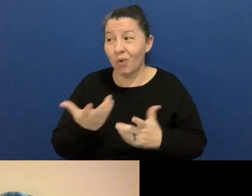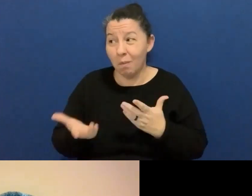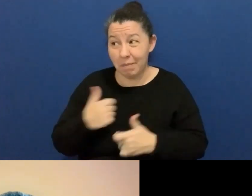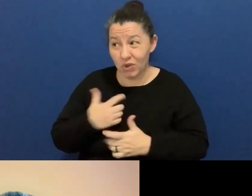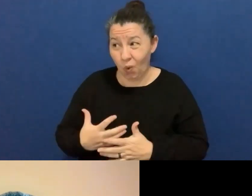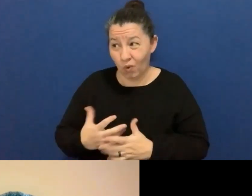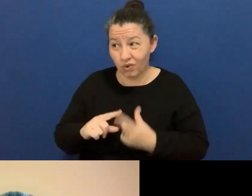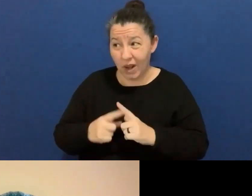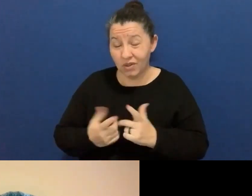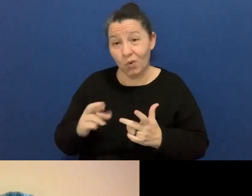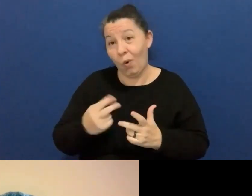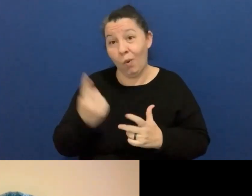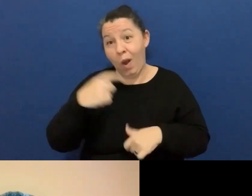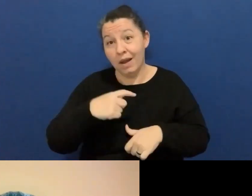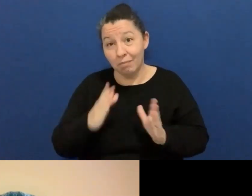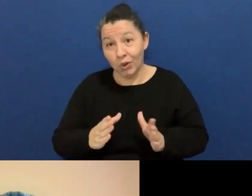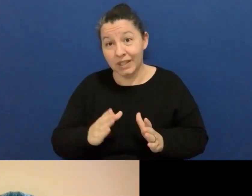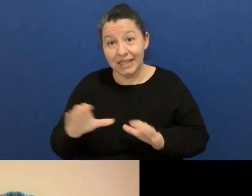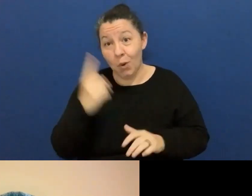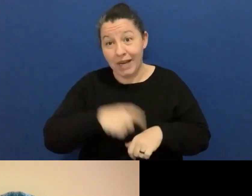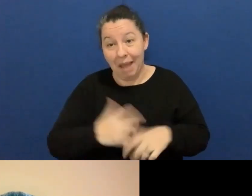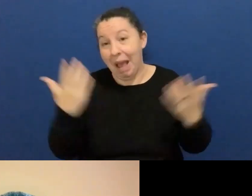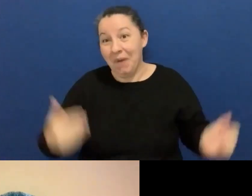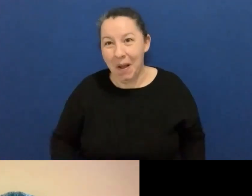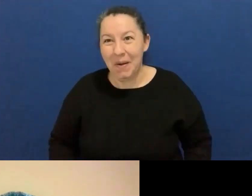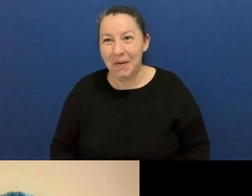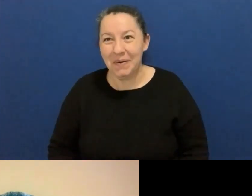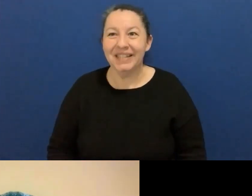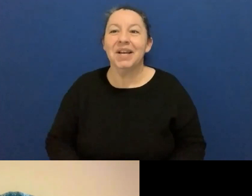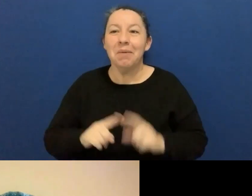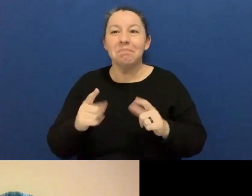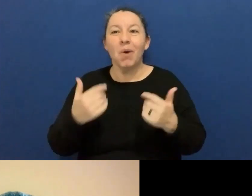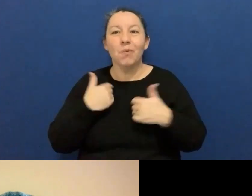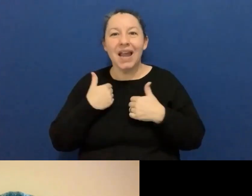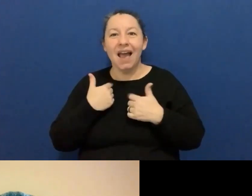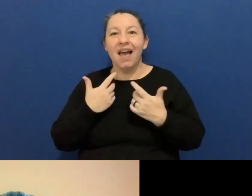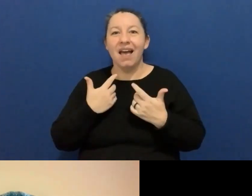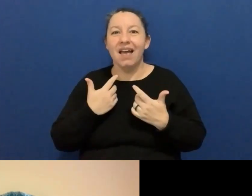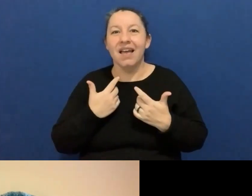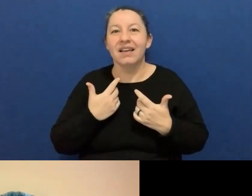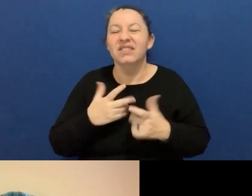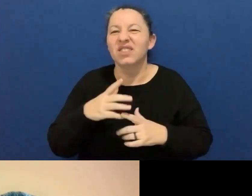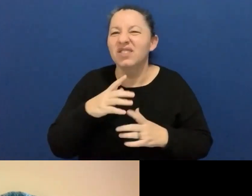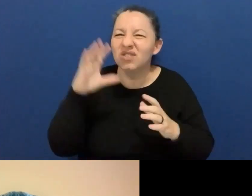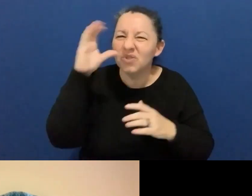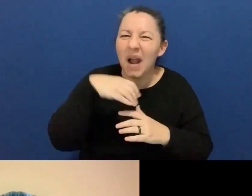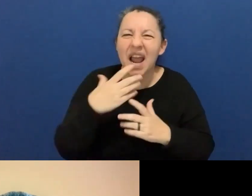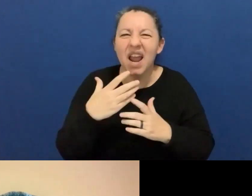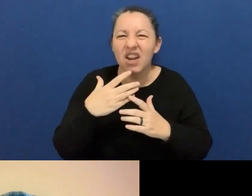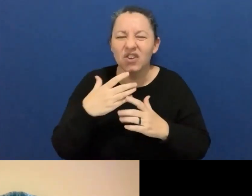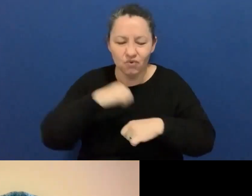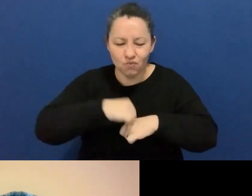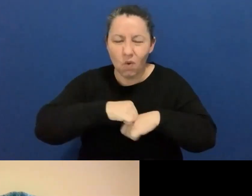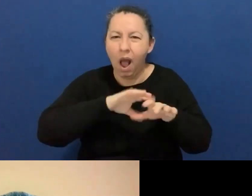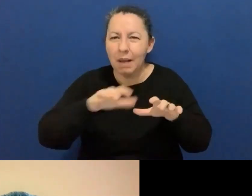once. I don't know. We also have these very strange piles of rocks next to